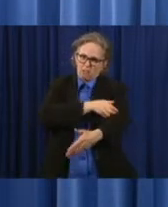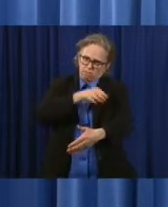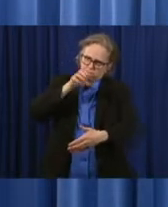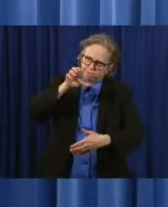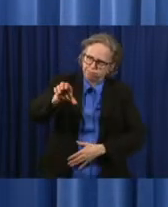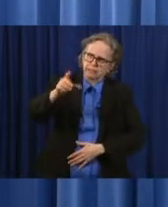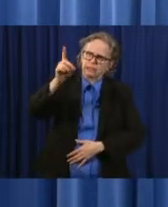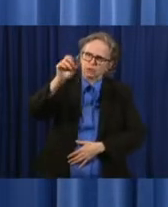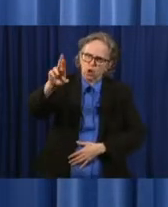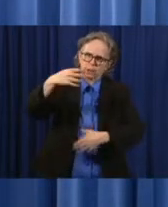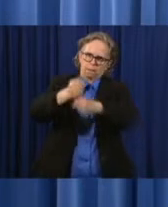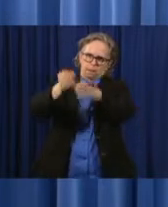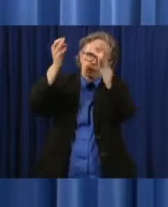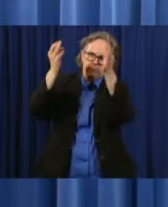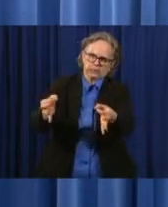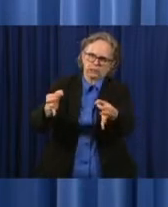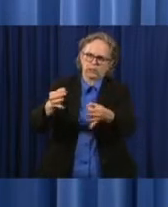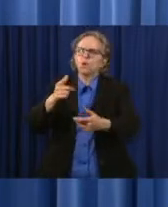advice on that.